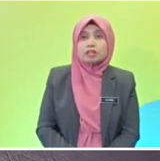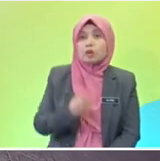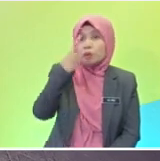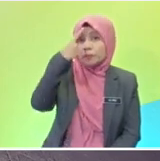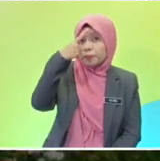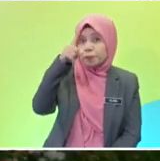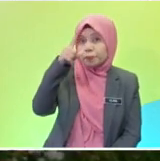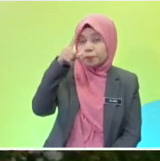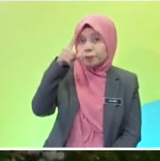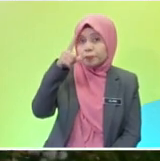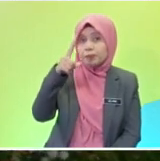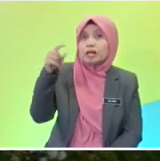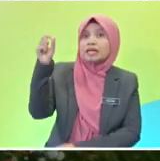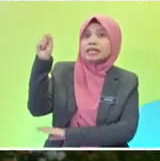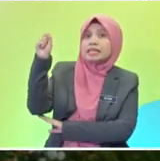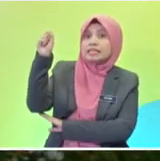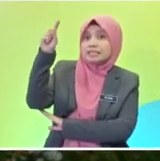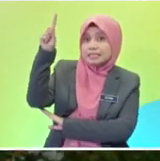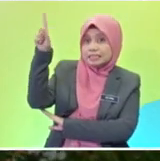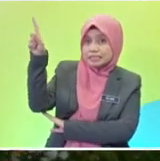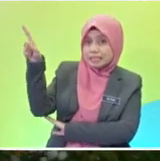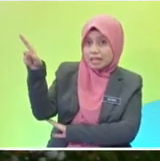sunflower, it's S. S.